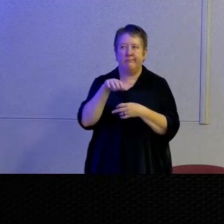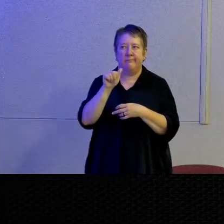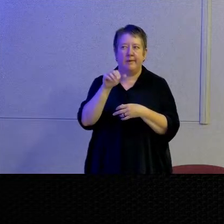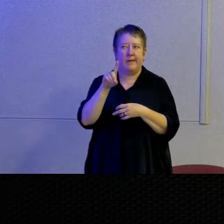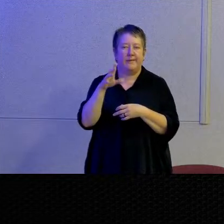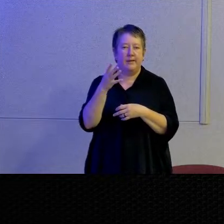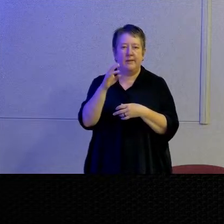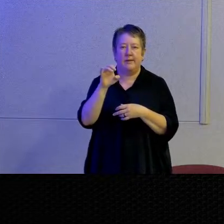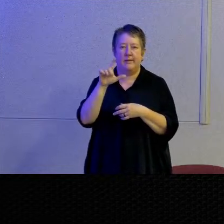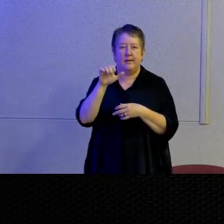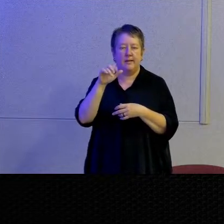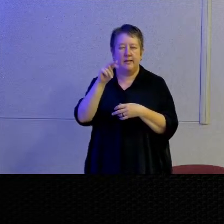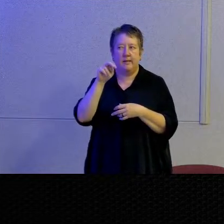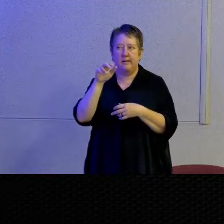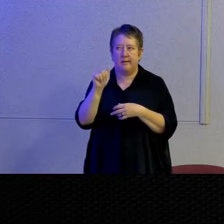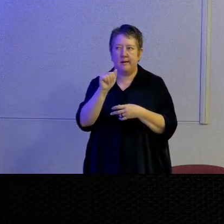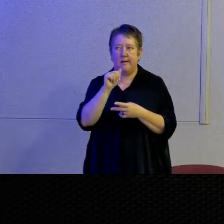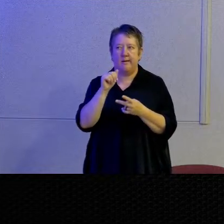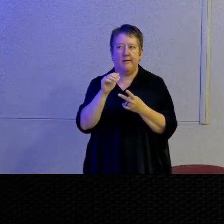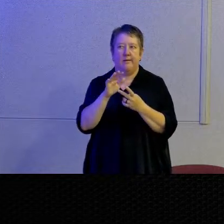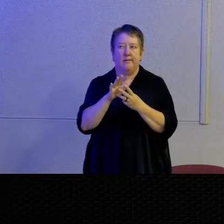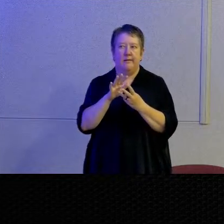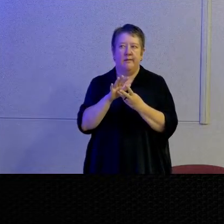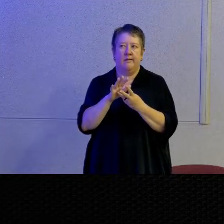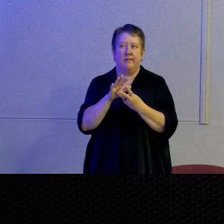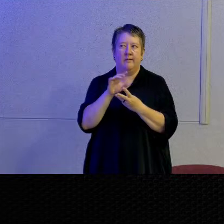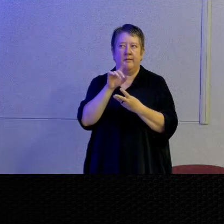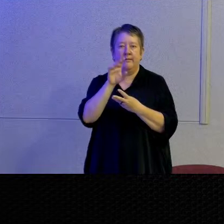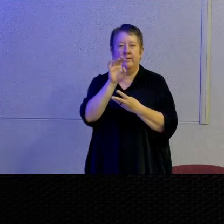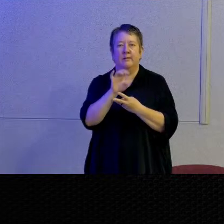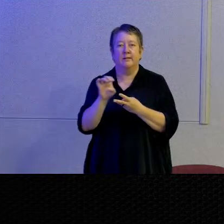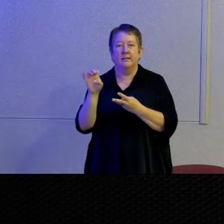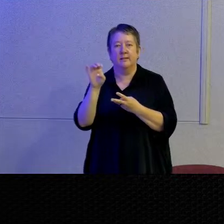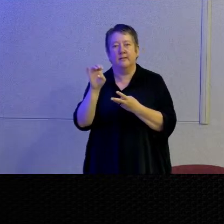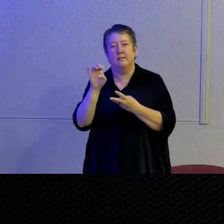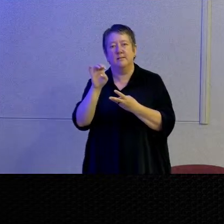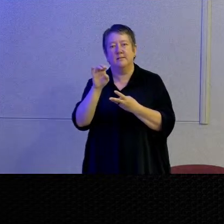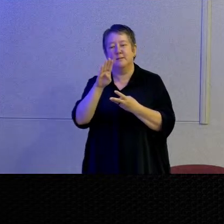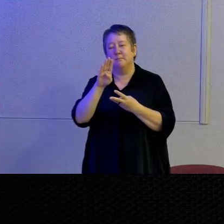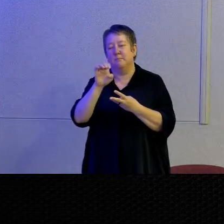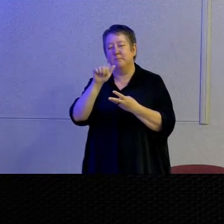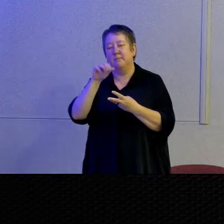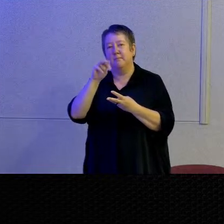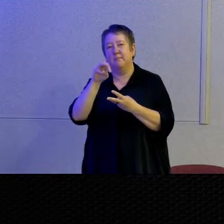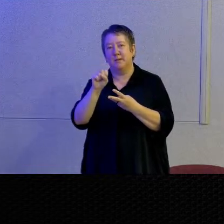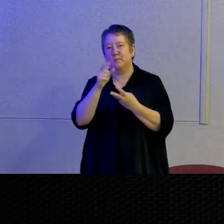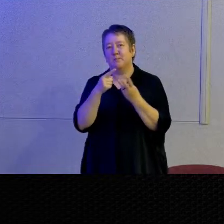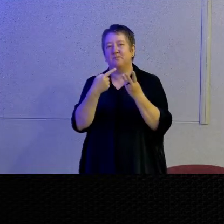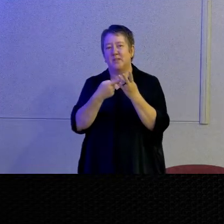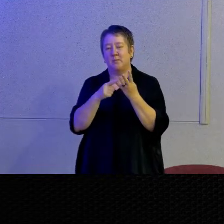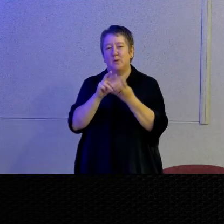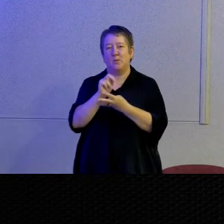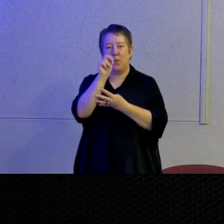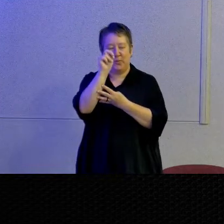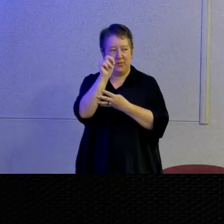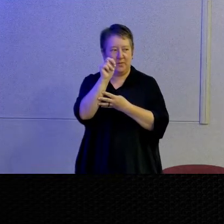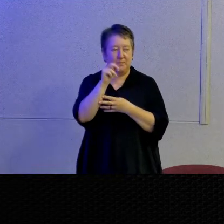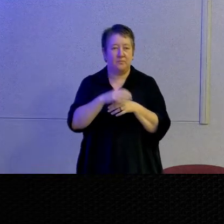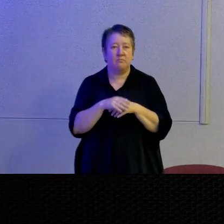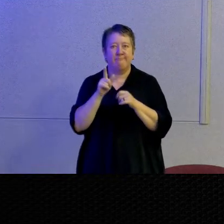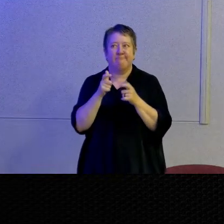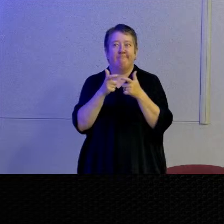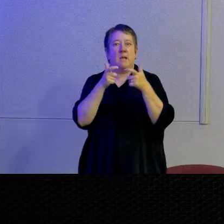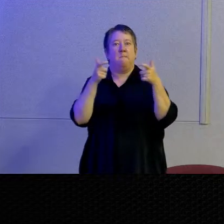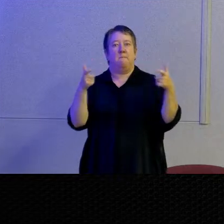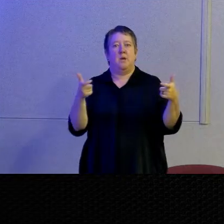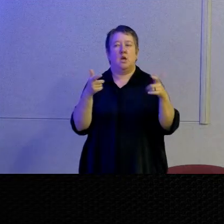primary protons and ions, secondary beams to the east area and the north area. Just to say that these are big communities. So between